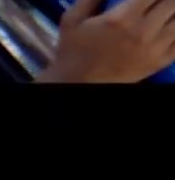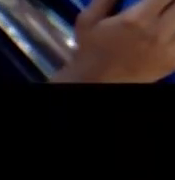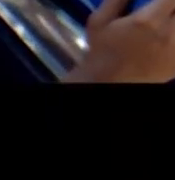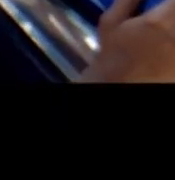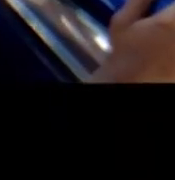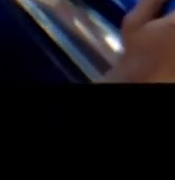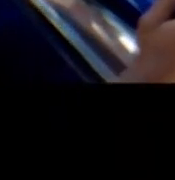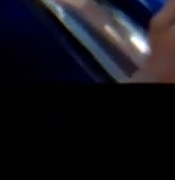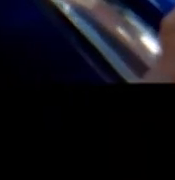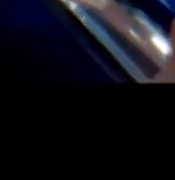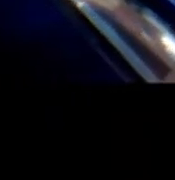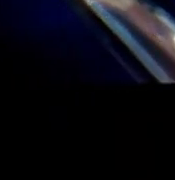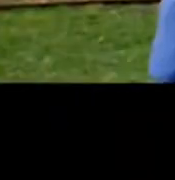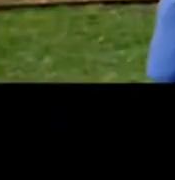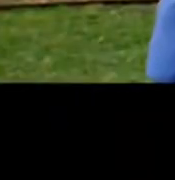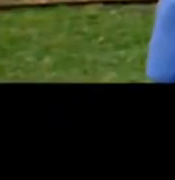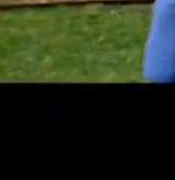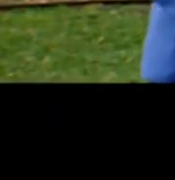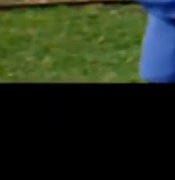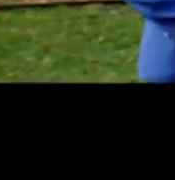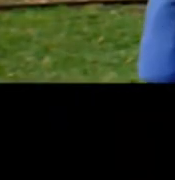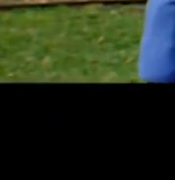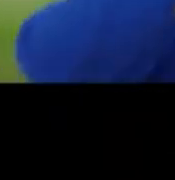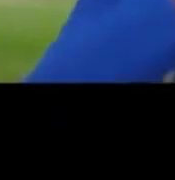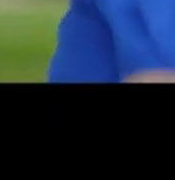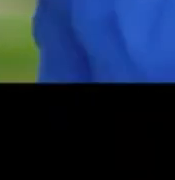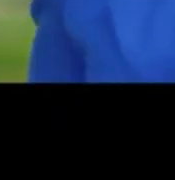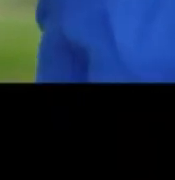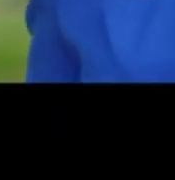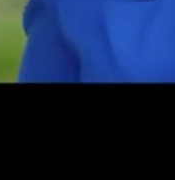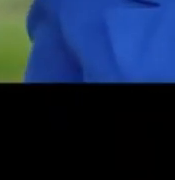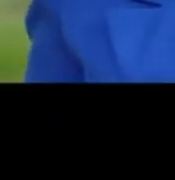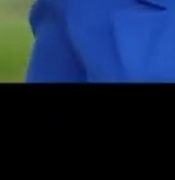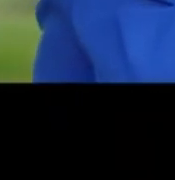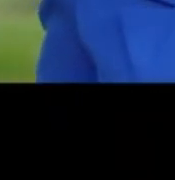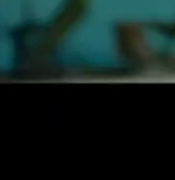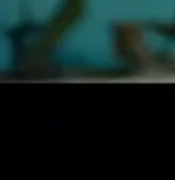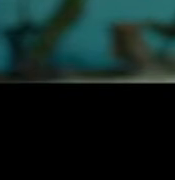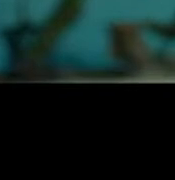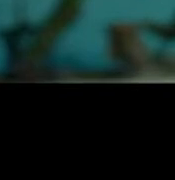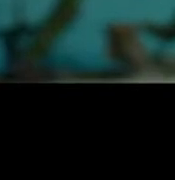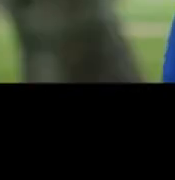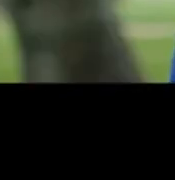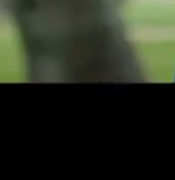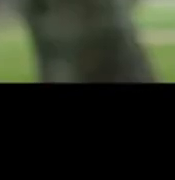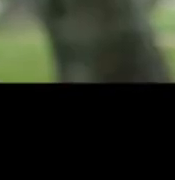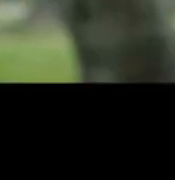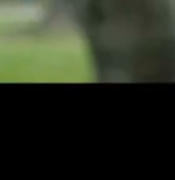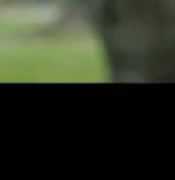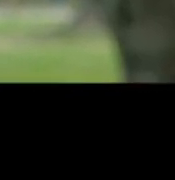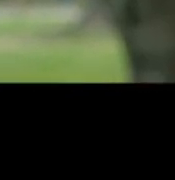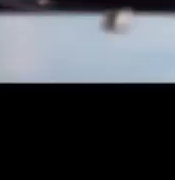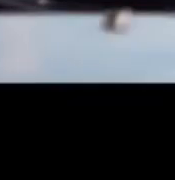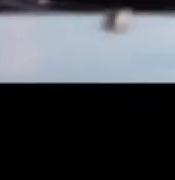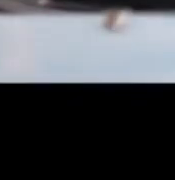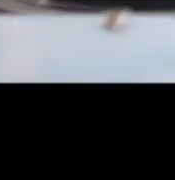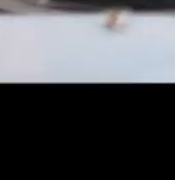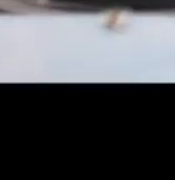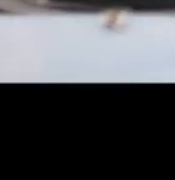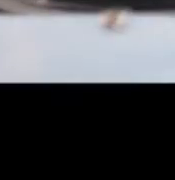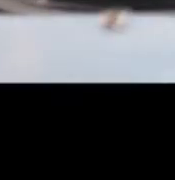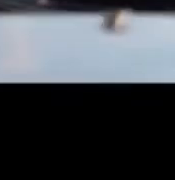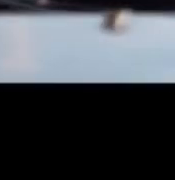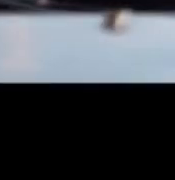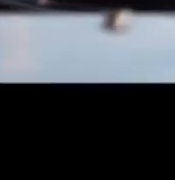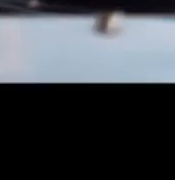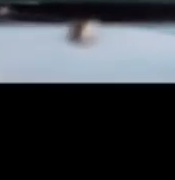Looks like Johnny's ex-girlfriend finally found my car. Ah, you've got CG-United. You're fine. I'll never forget the year those monkeys stole my